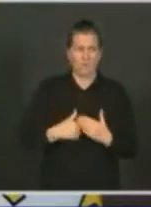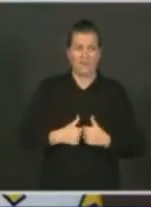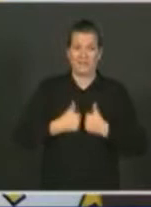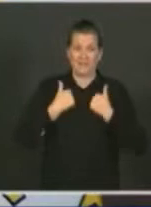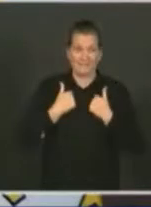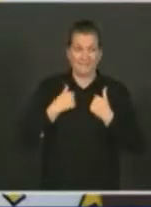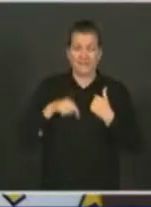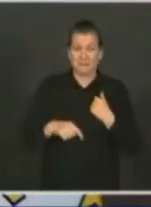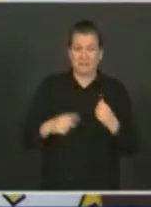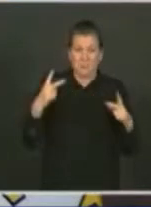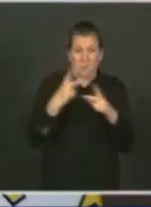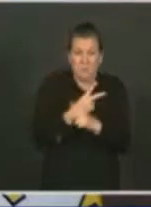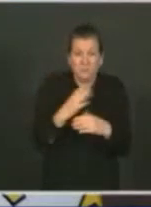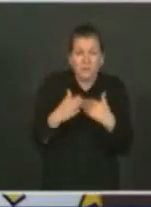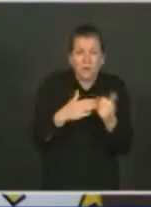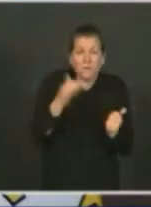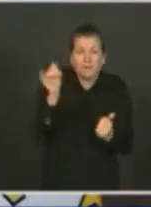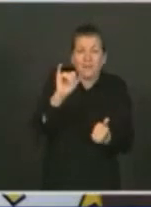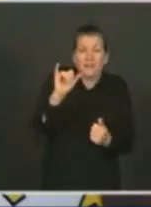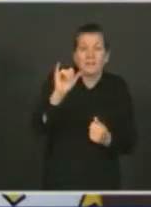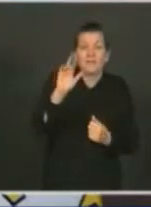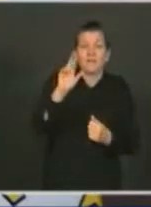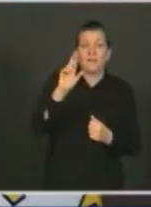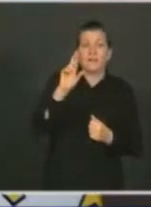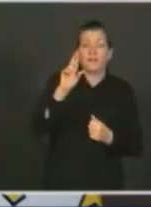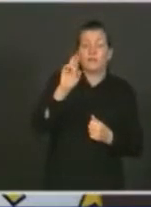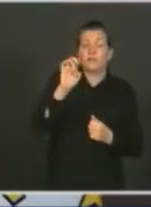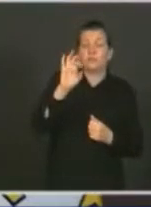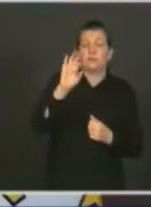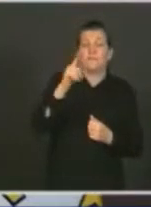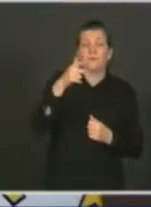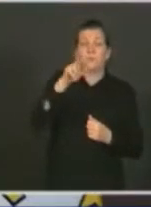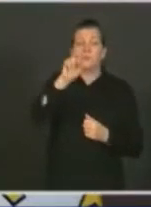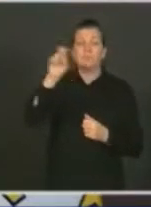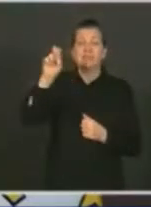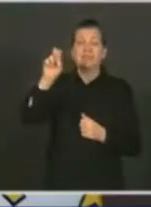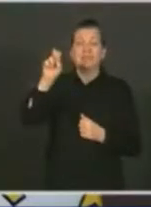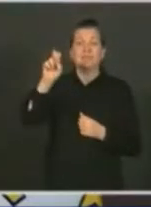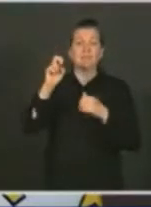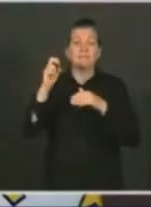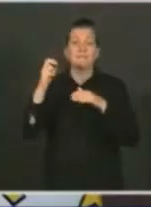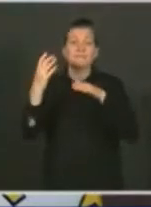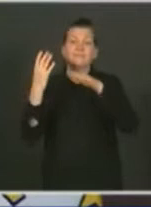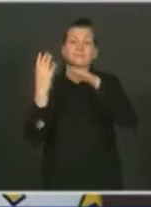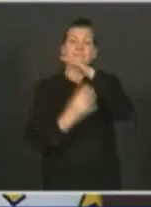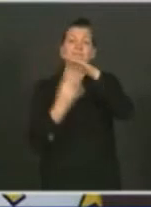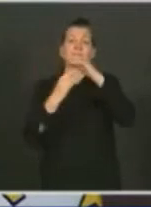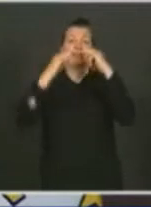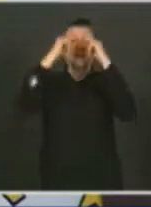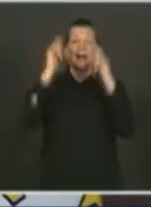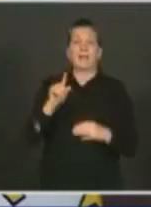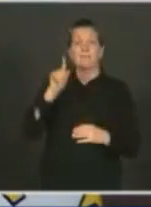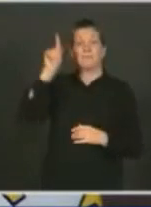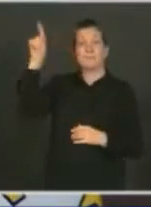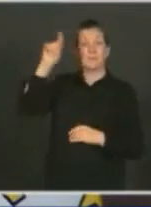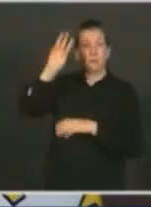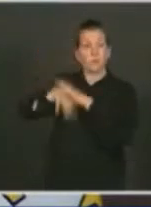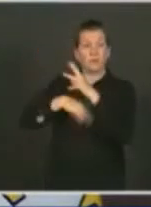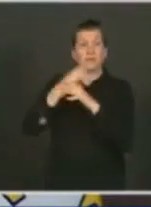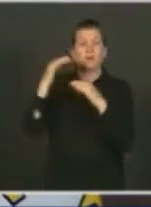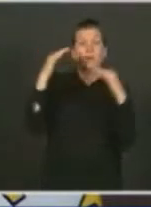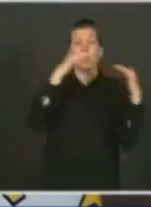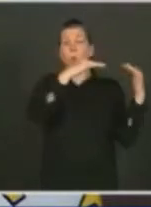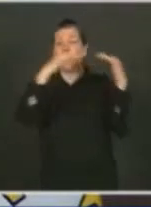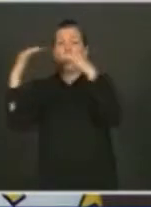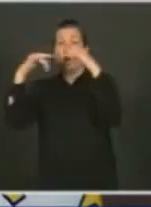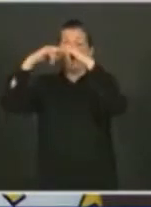in refugee camps and battlefields across the world. Despite the vast healthcare resources in our state,